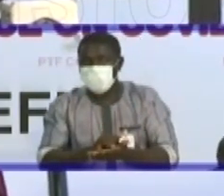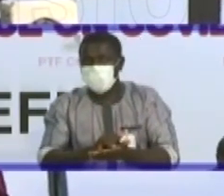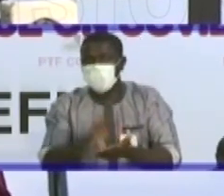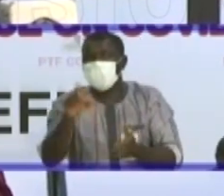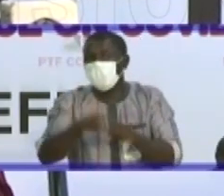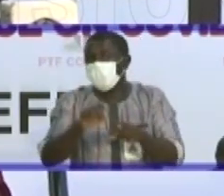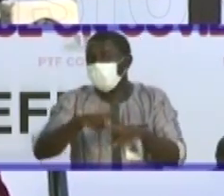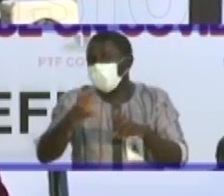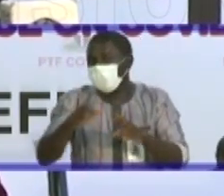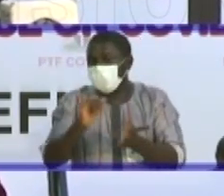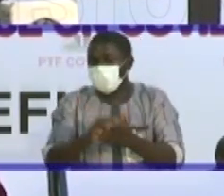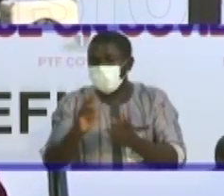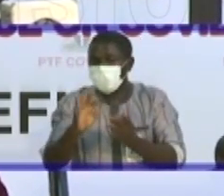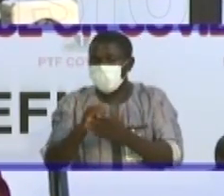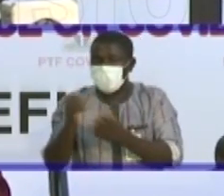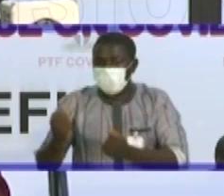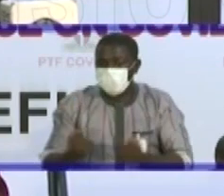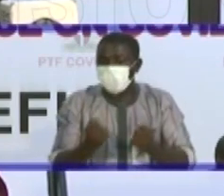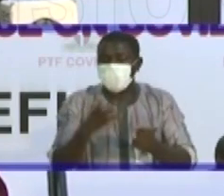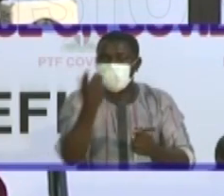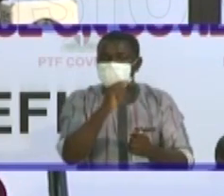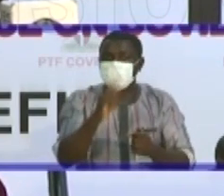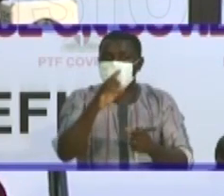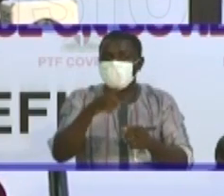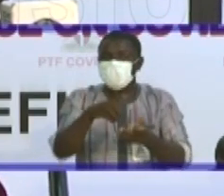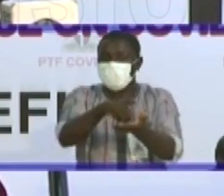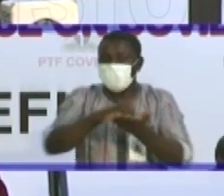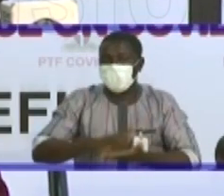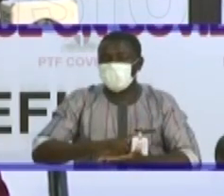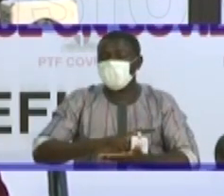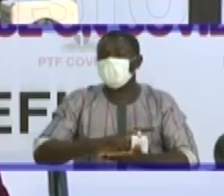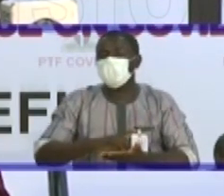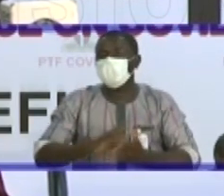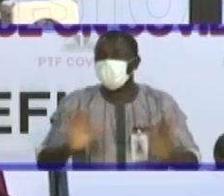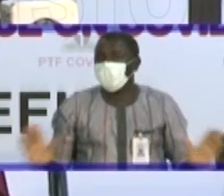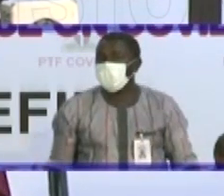driving the demand, and encouraging